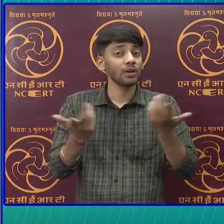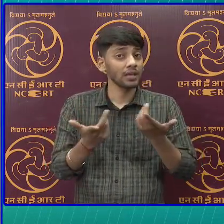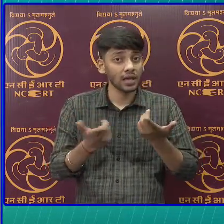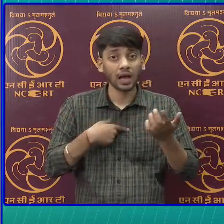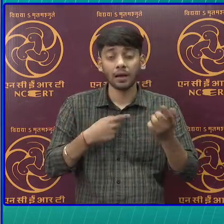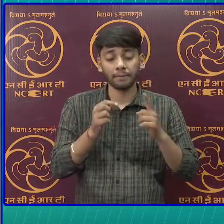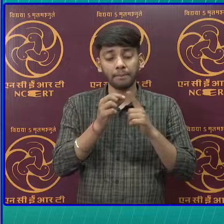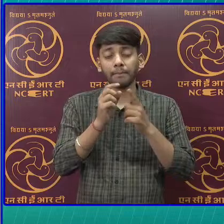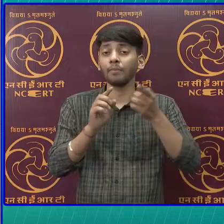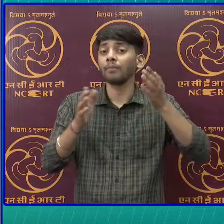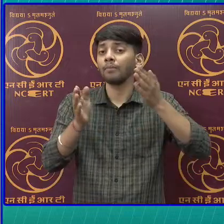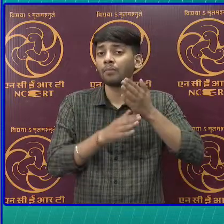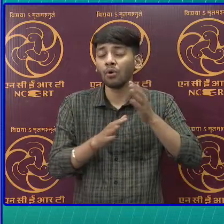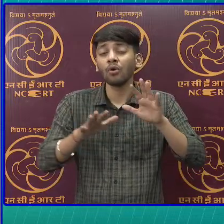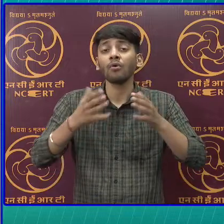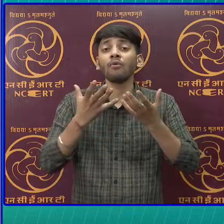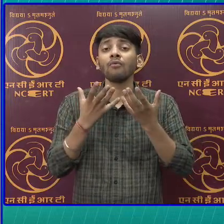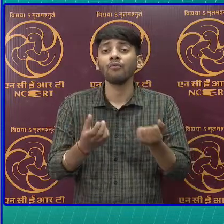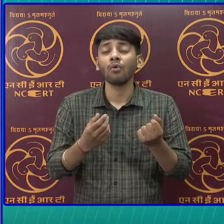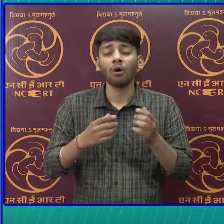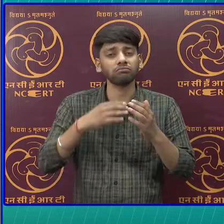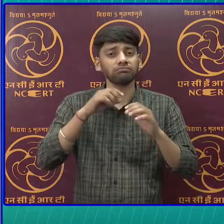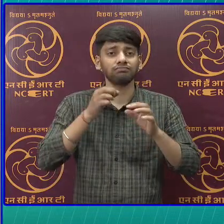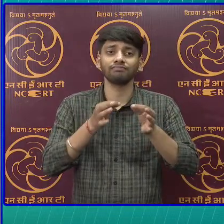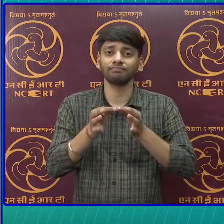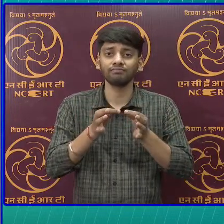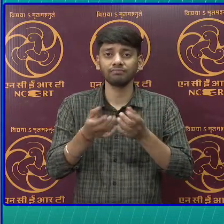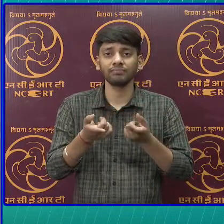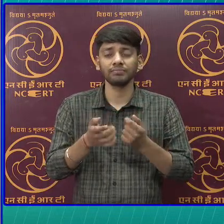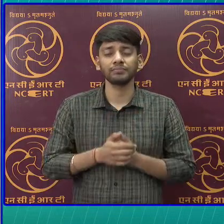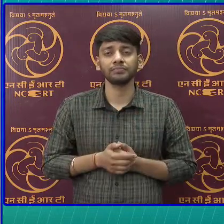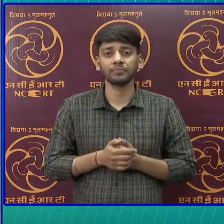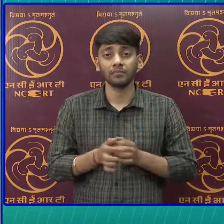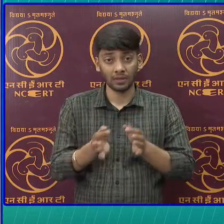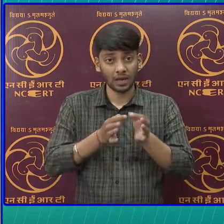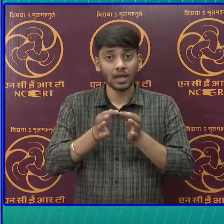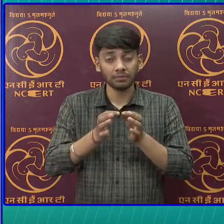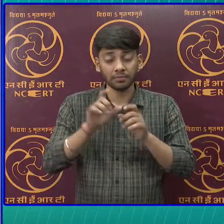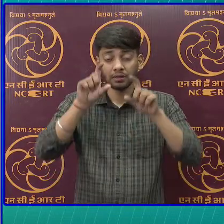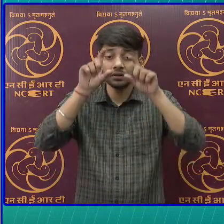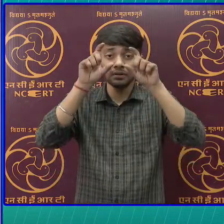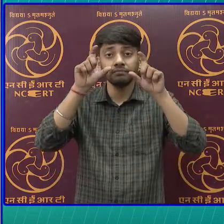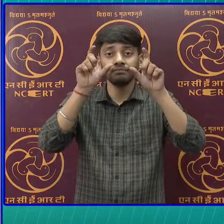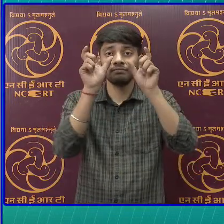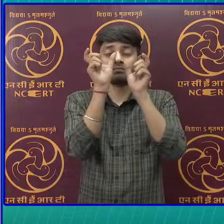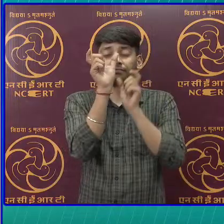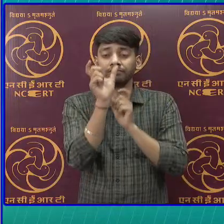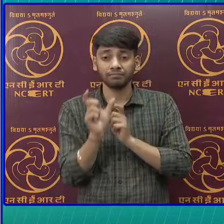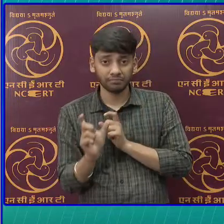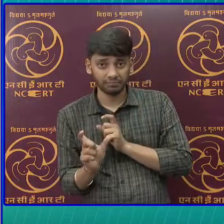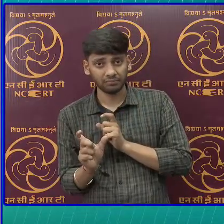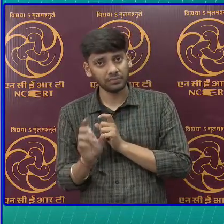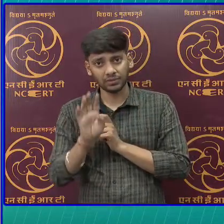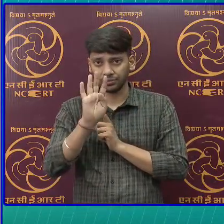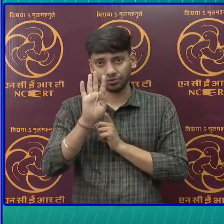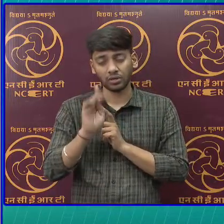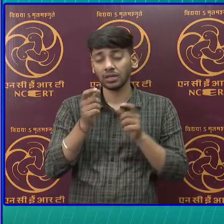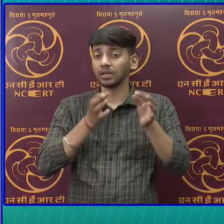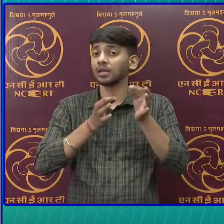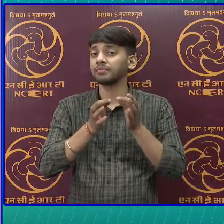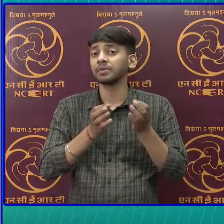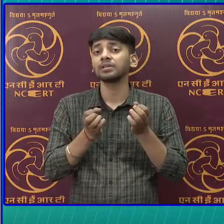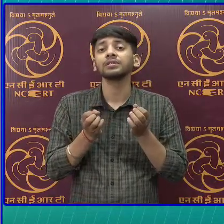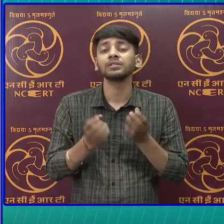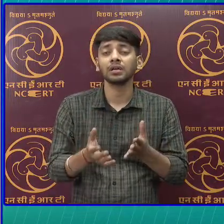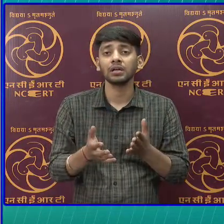all about here. Okay, so ma'am, now can we know the explanation of these 4 stanzas? Gee, Okay. yes. See,